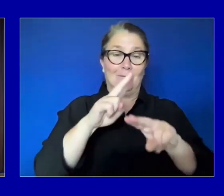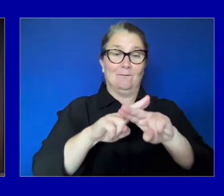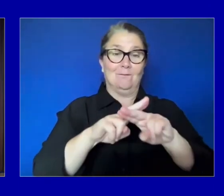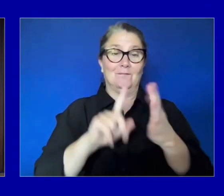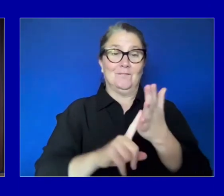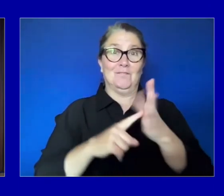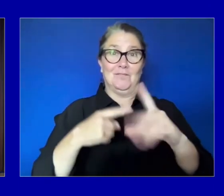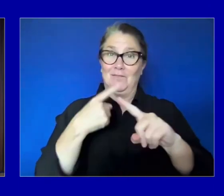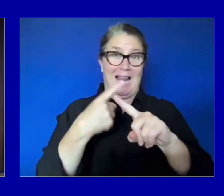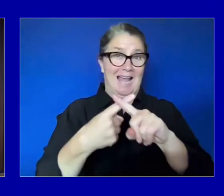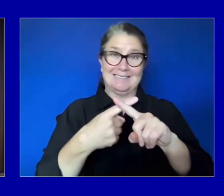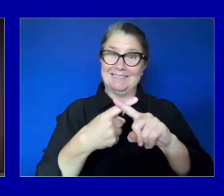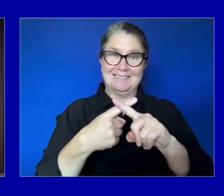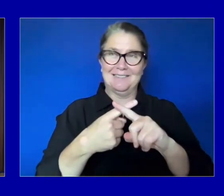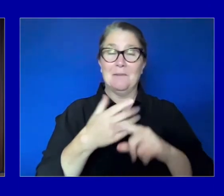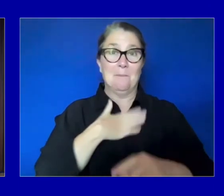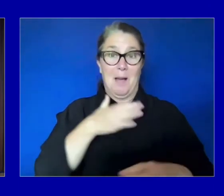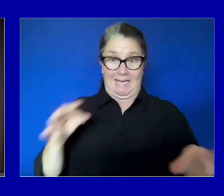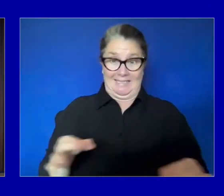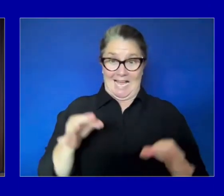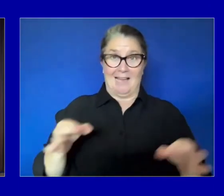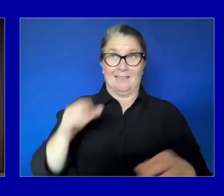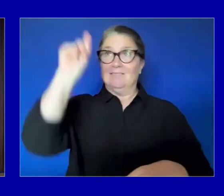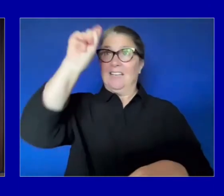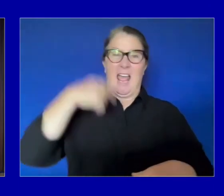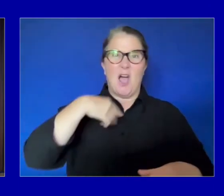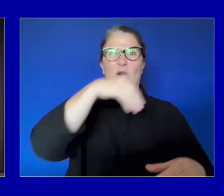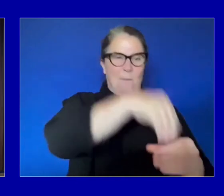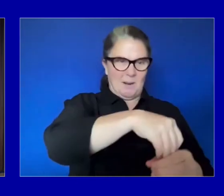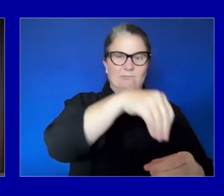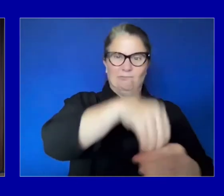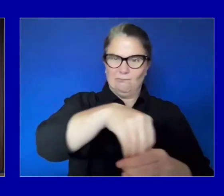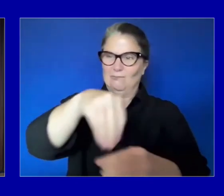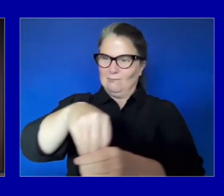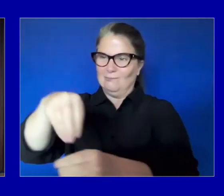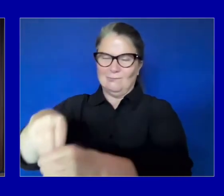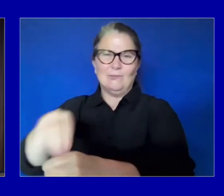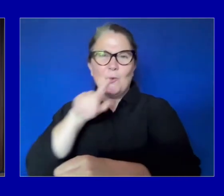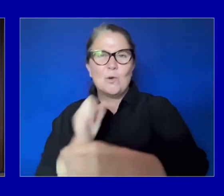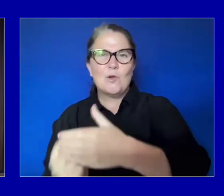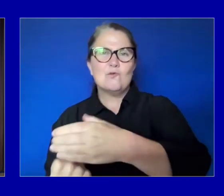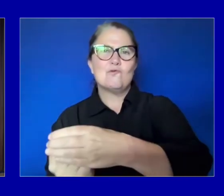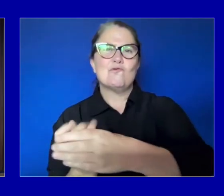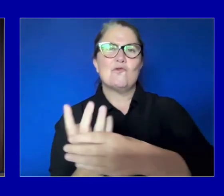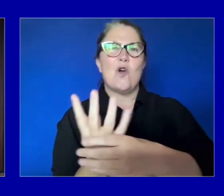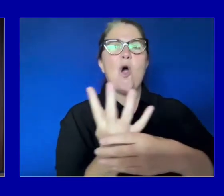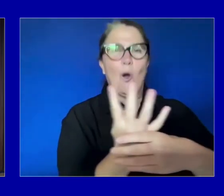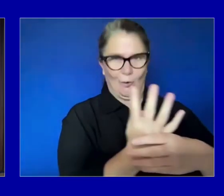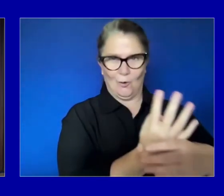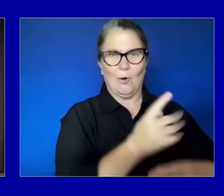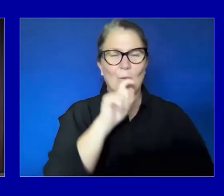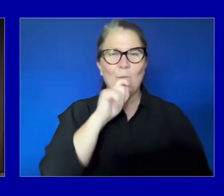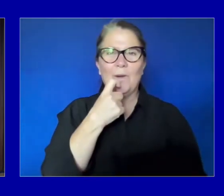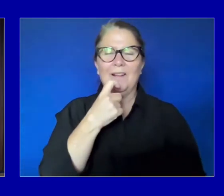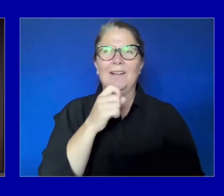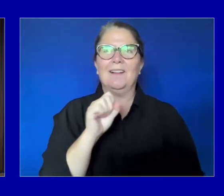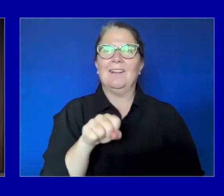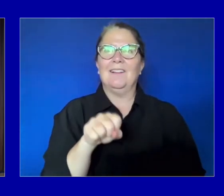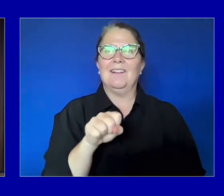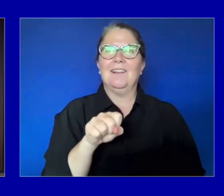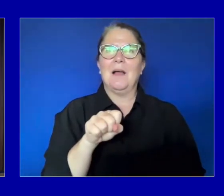garden. Um, but you know, the native flax that grows down in, um, Berenboke as well for us is, you know, it's a bit